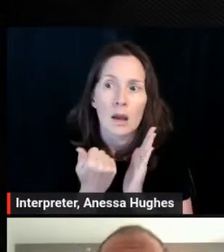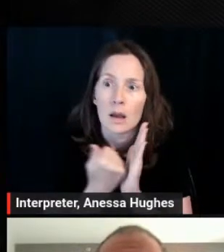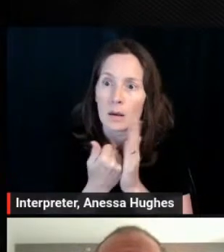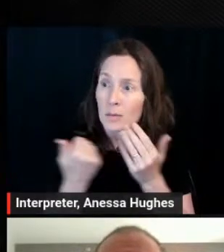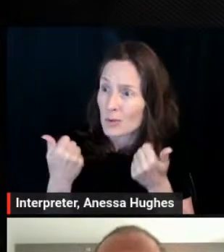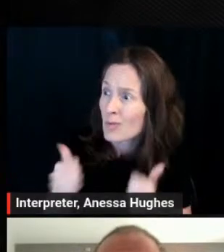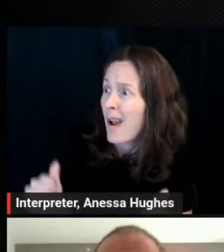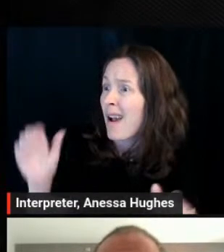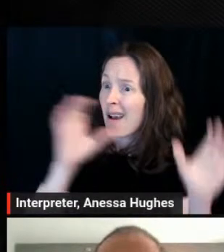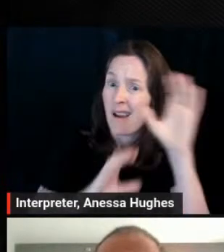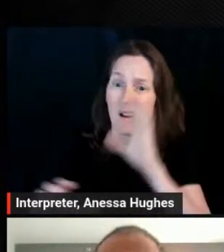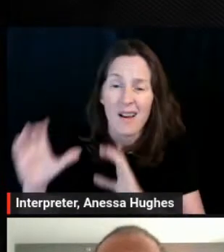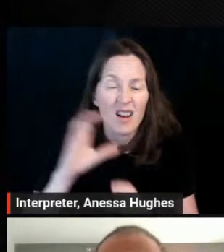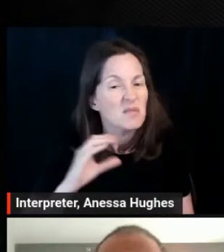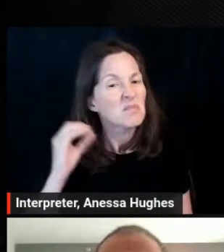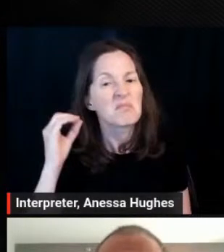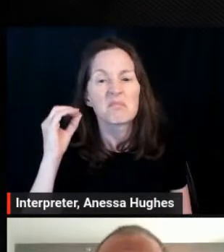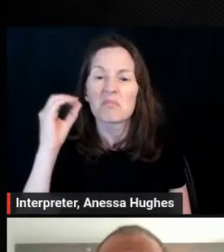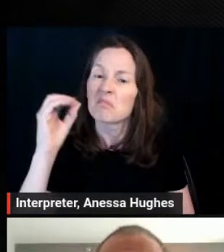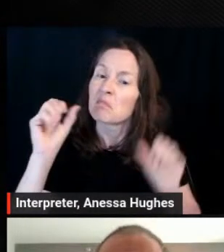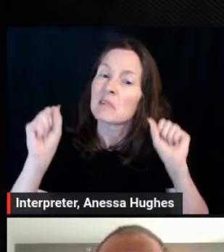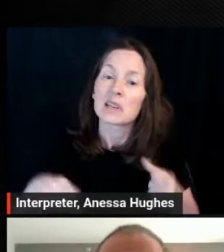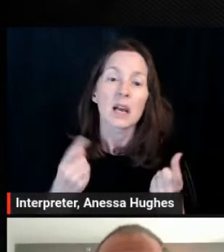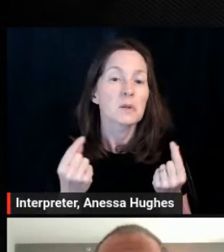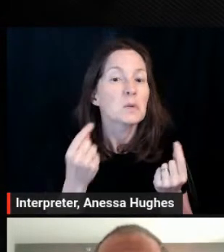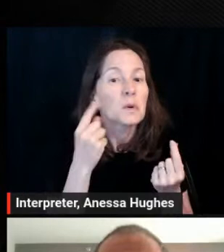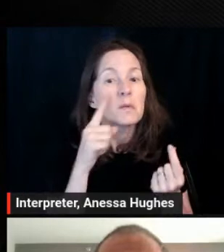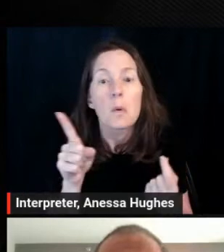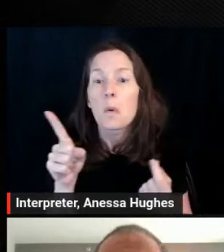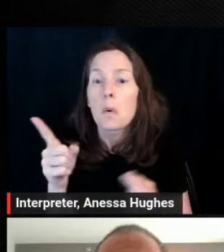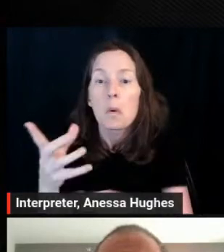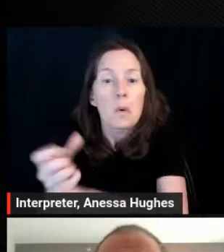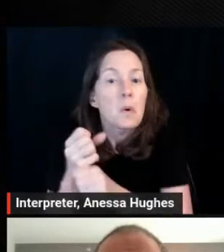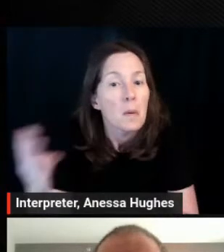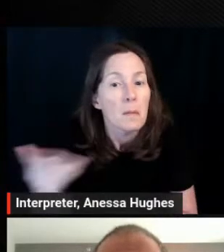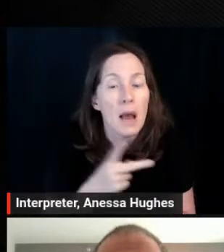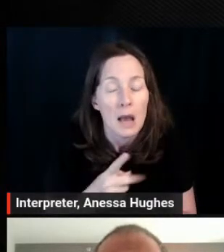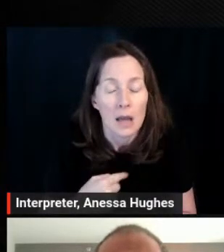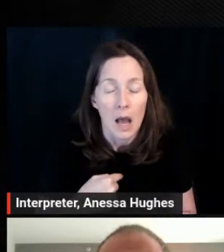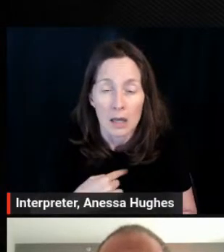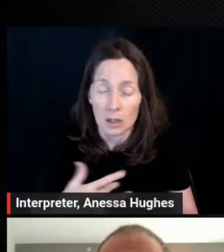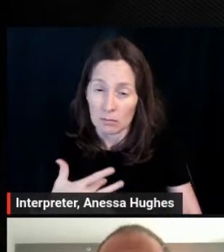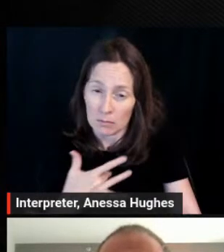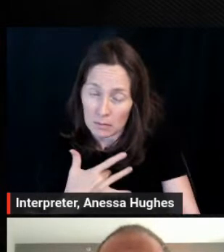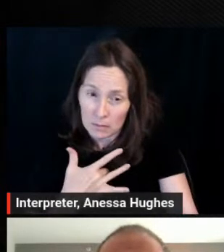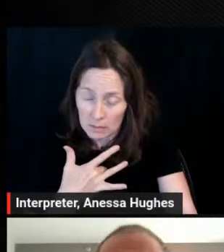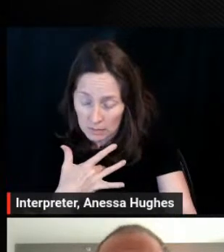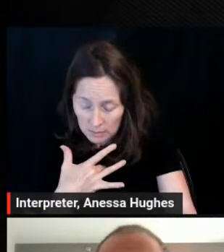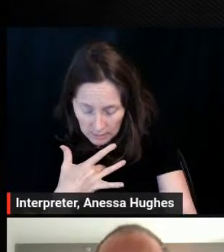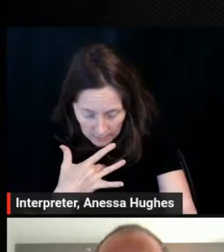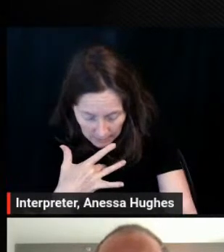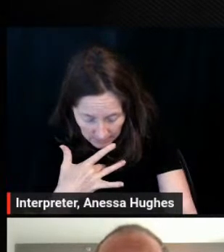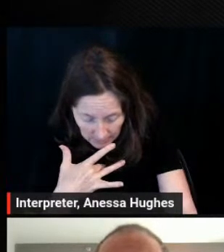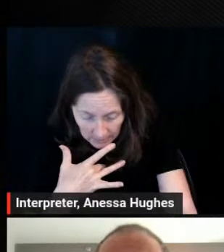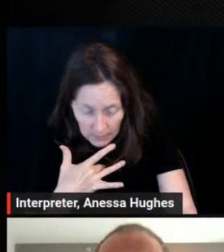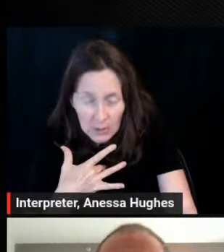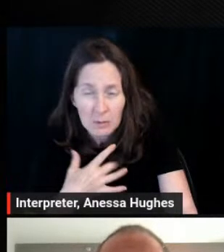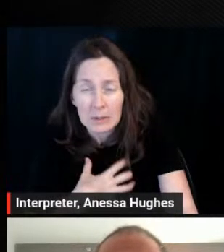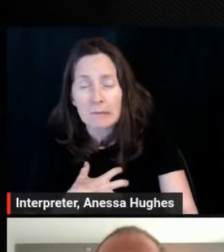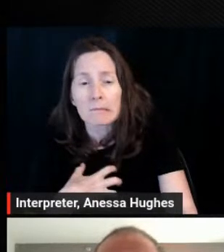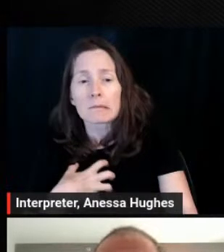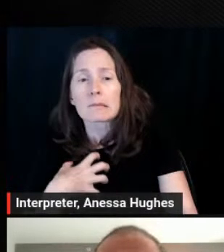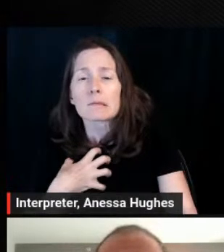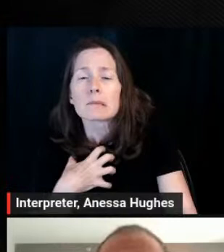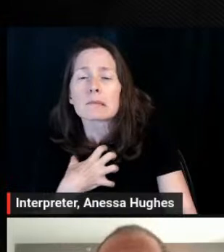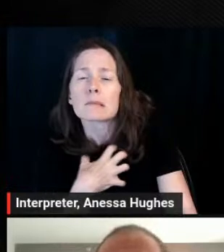that just tears at me, rips at me in a really primal way. Afflicted parents.